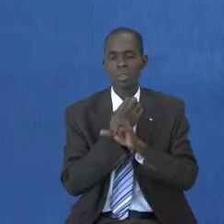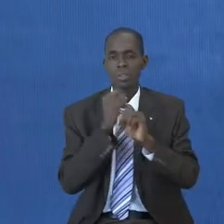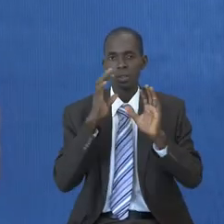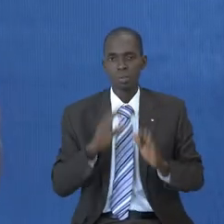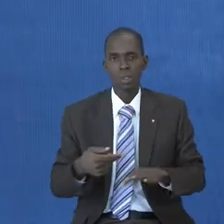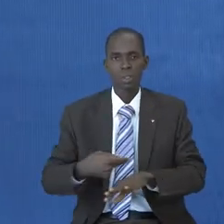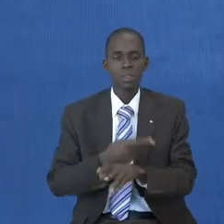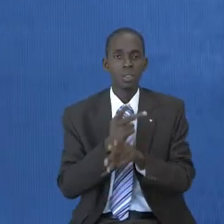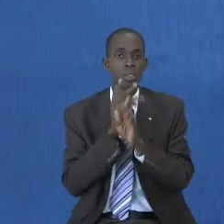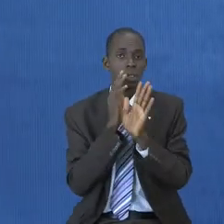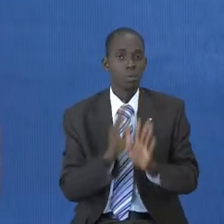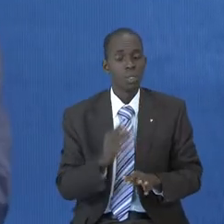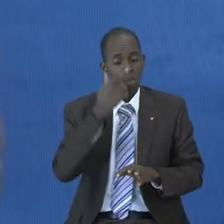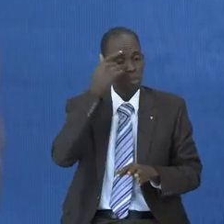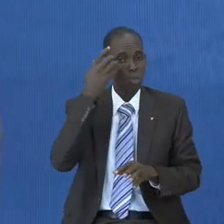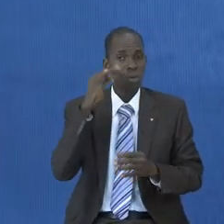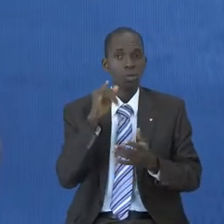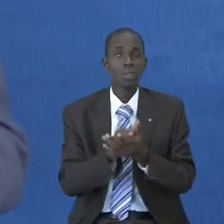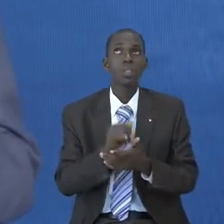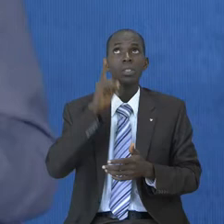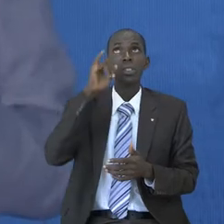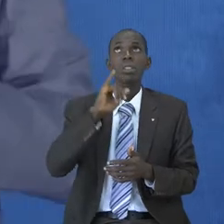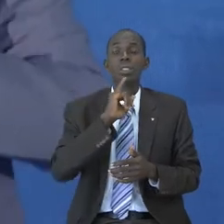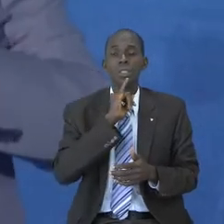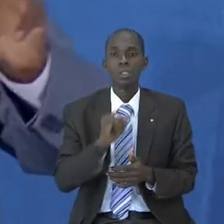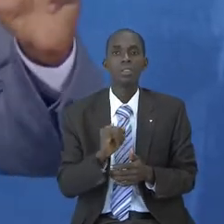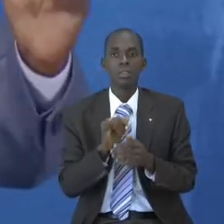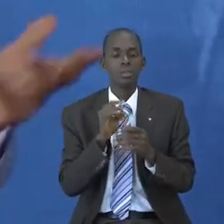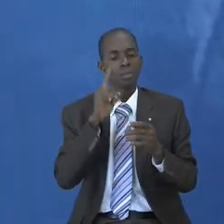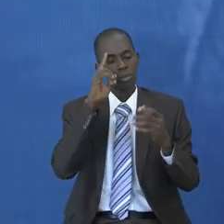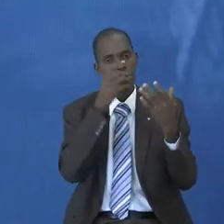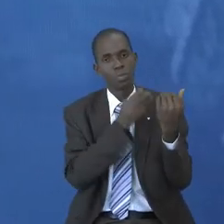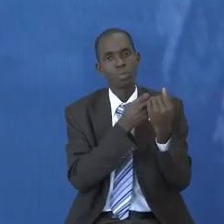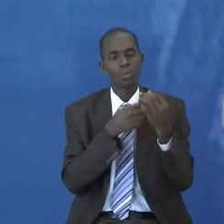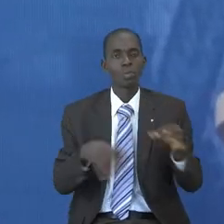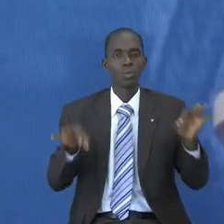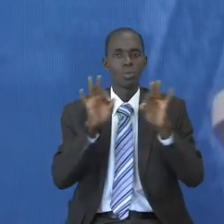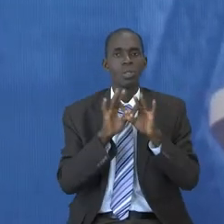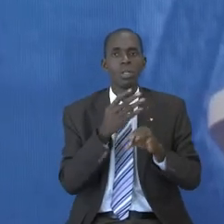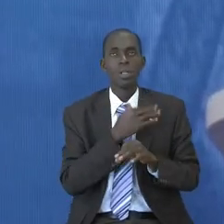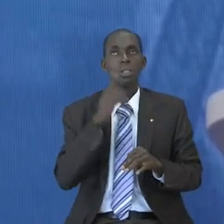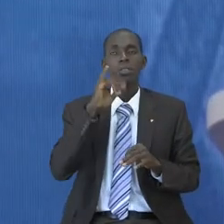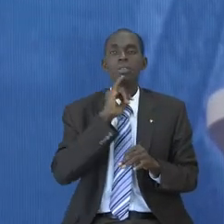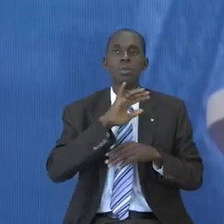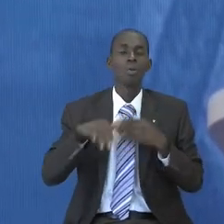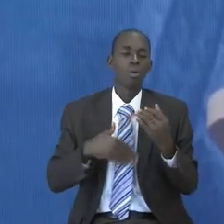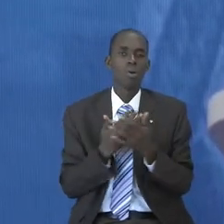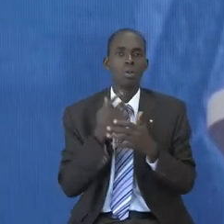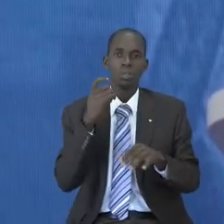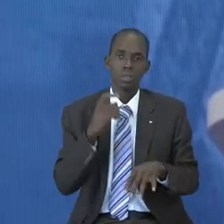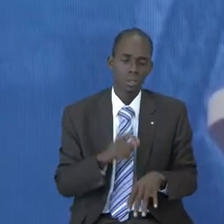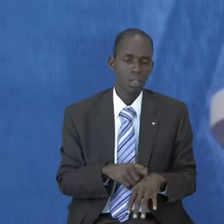Because of that, he's trustworthy and he's all time supernatural.